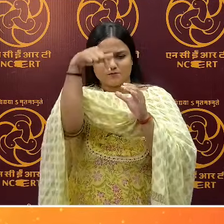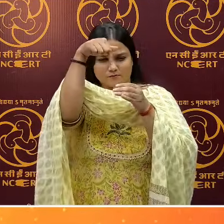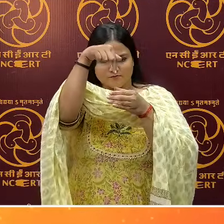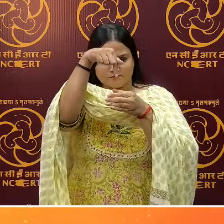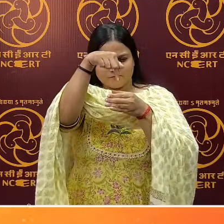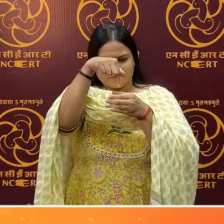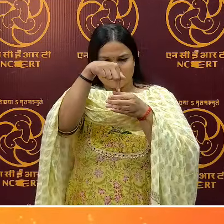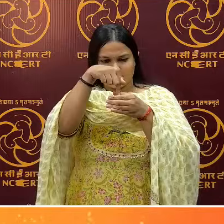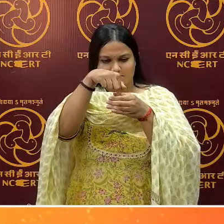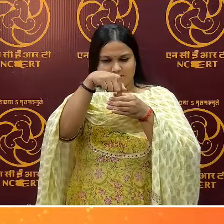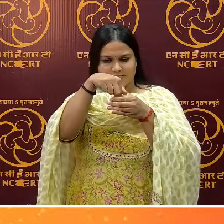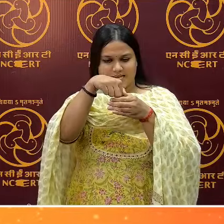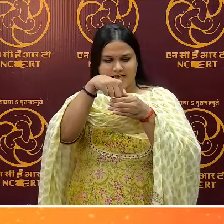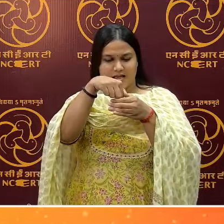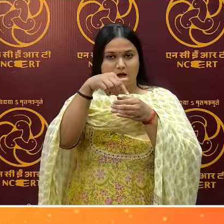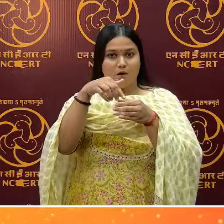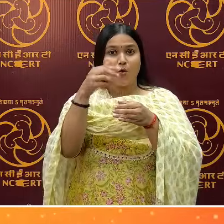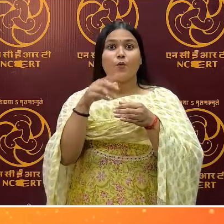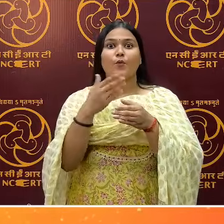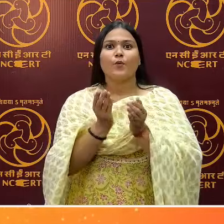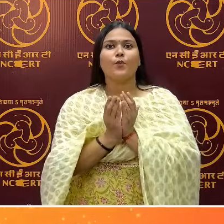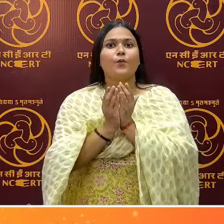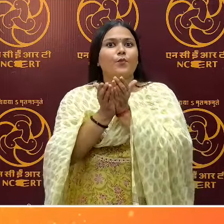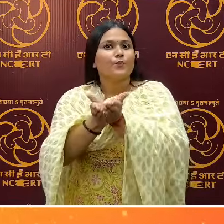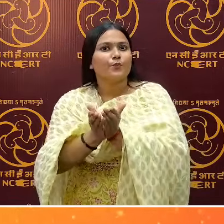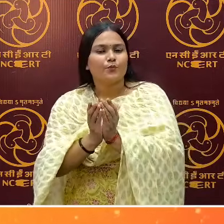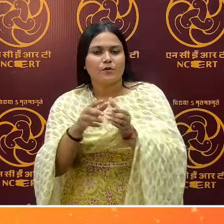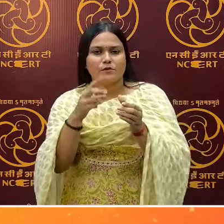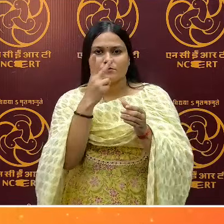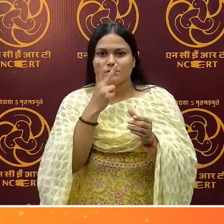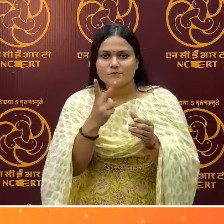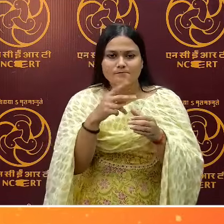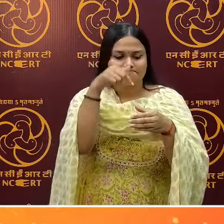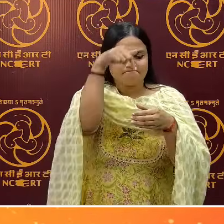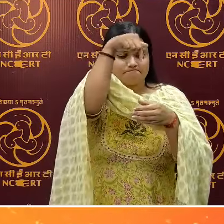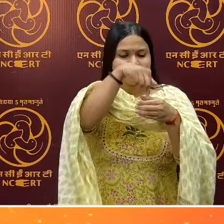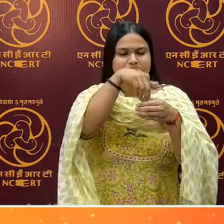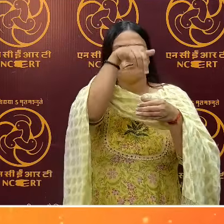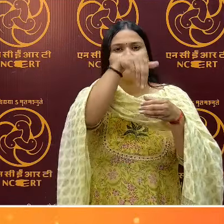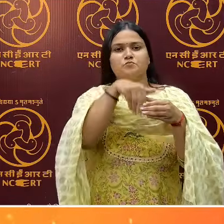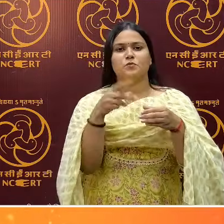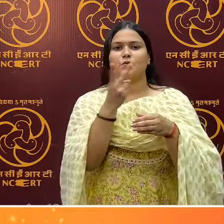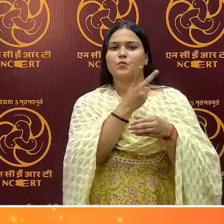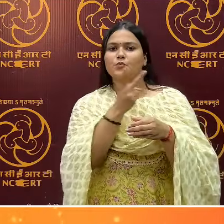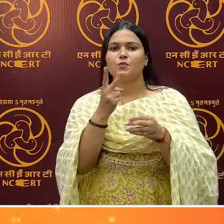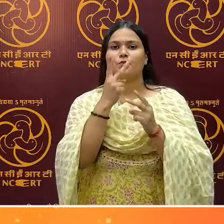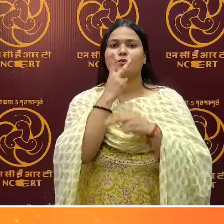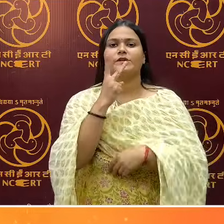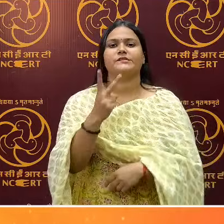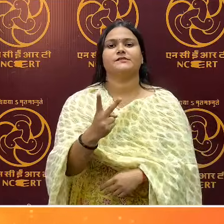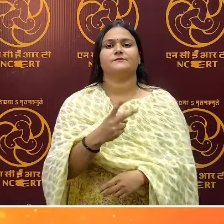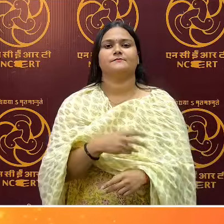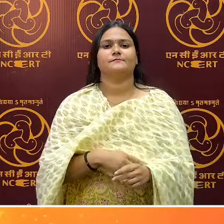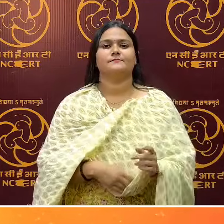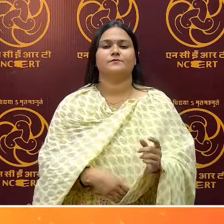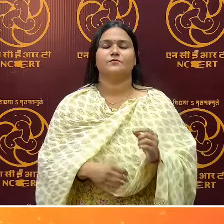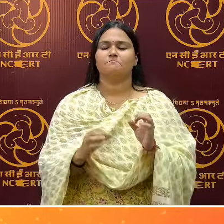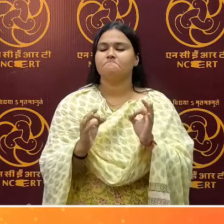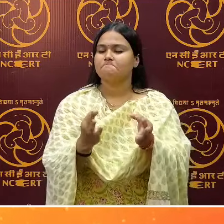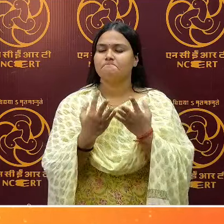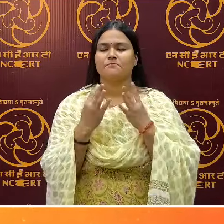and floating. So this is the experiment you have seen. Right. Ma'am,